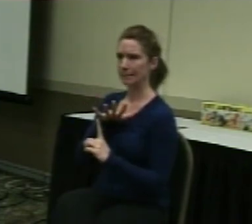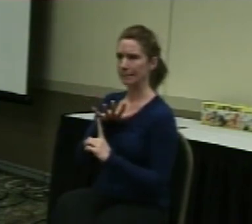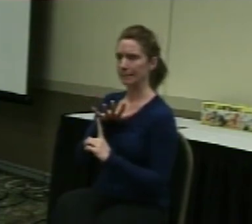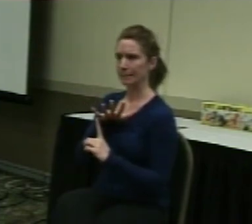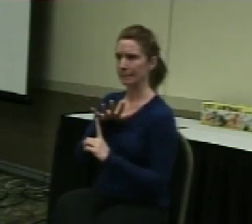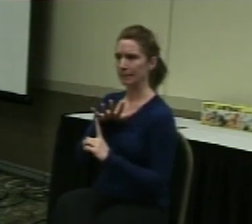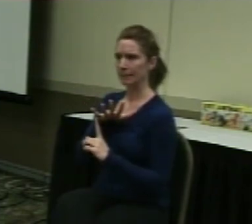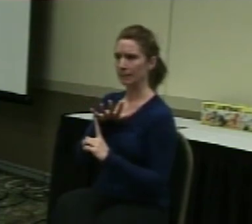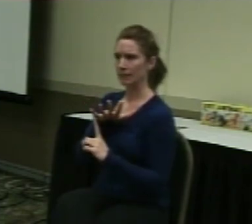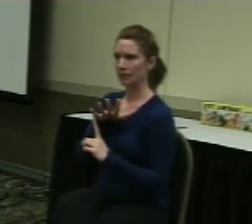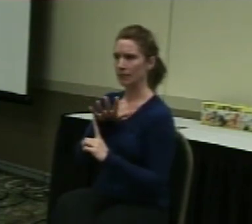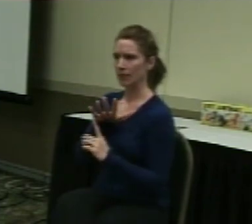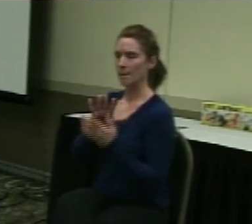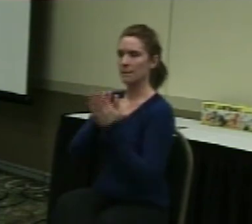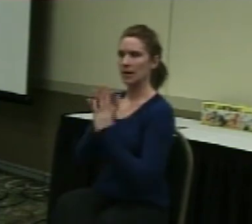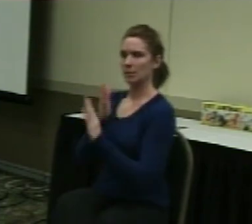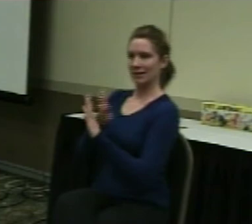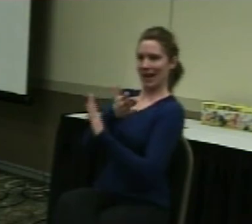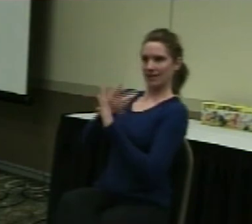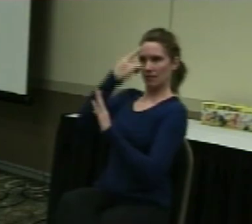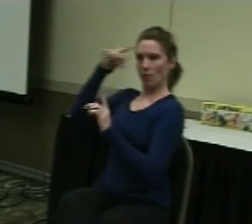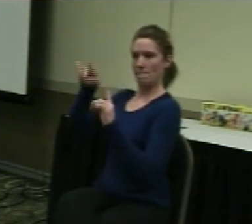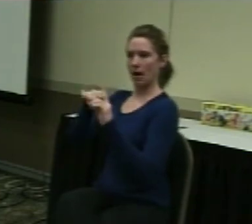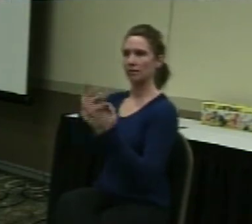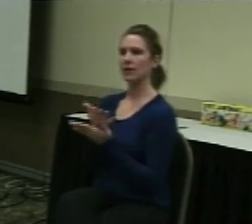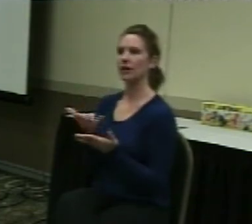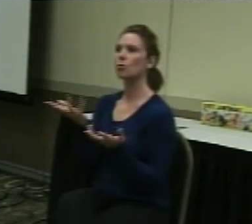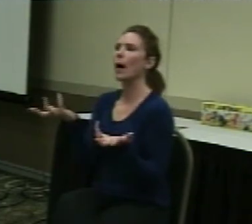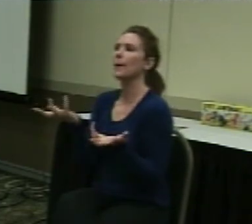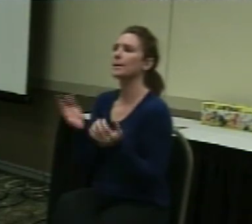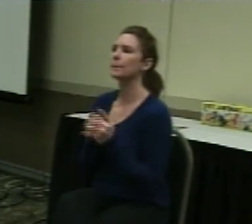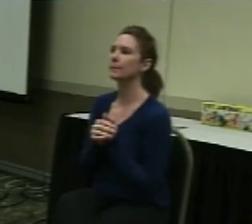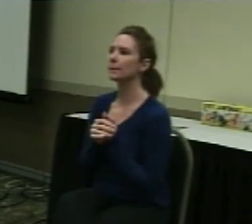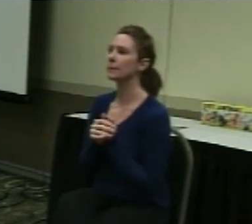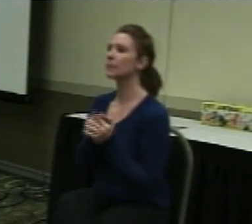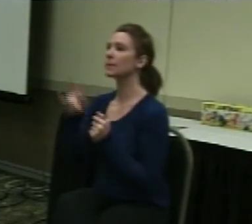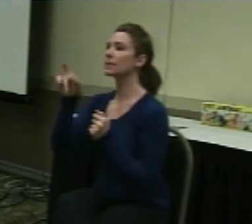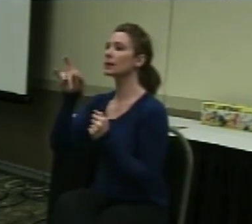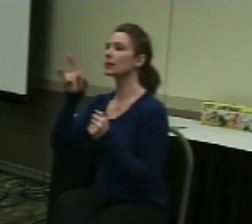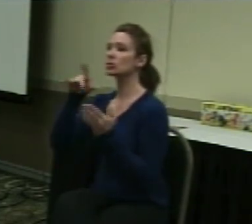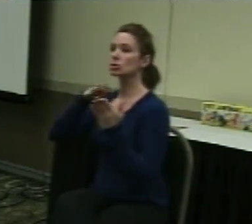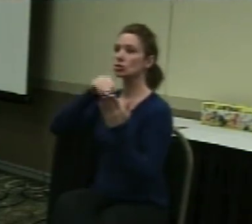an antecedent for positive things? Yes?